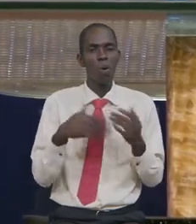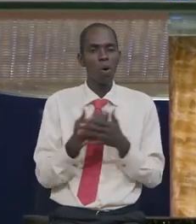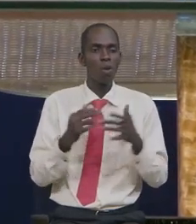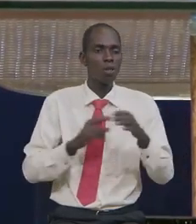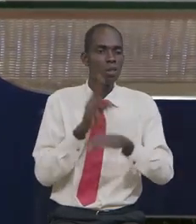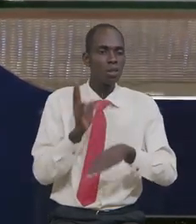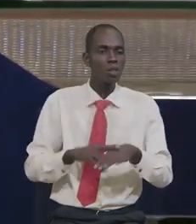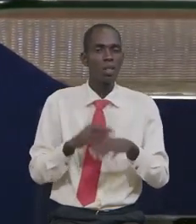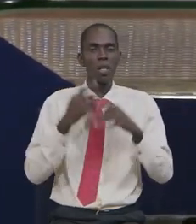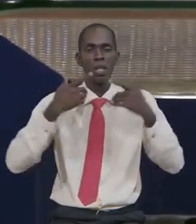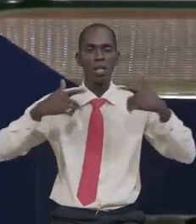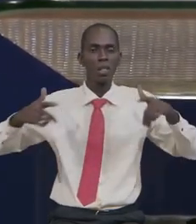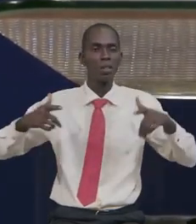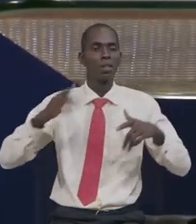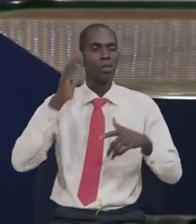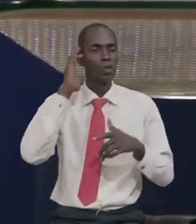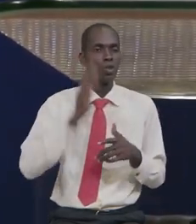all languages